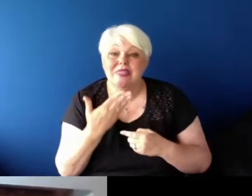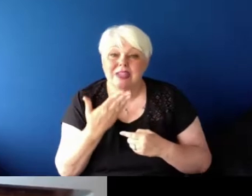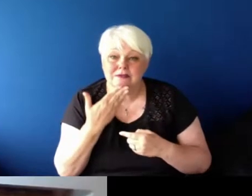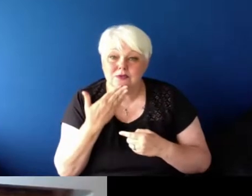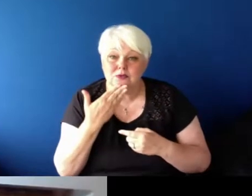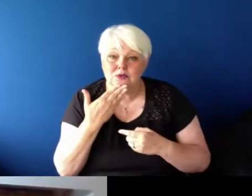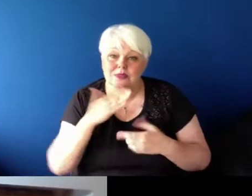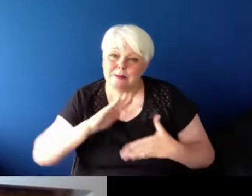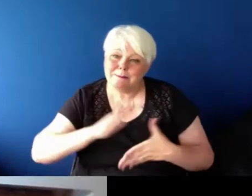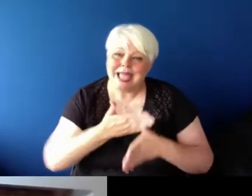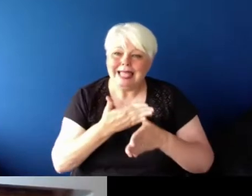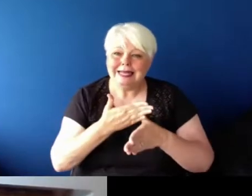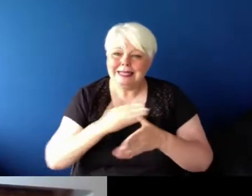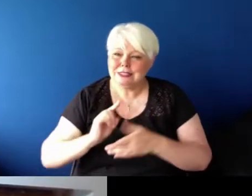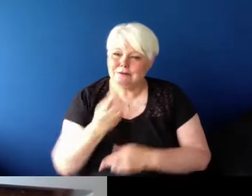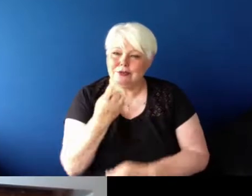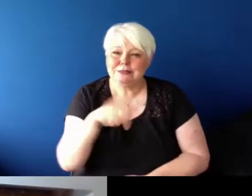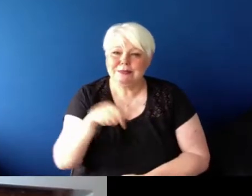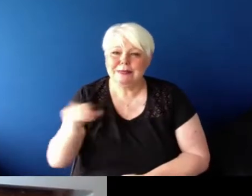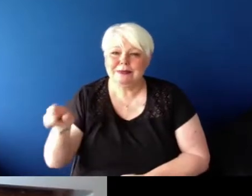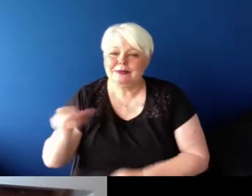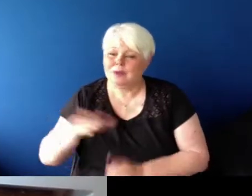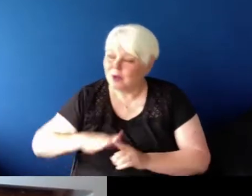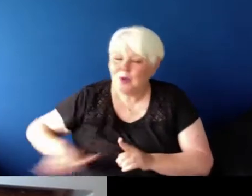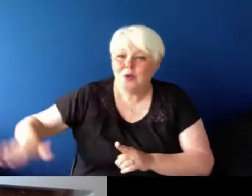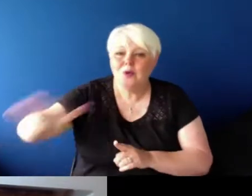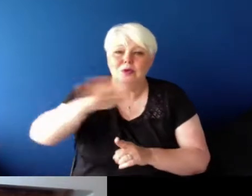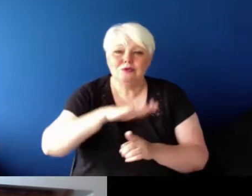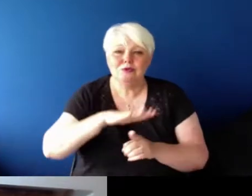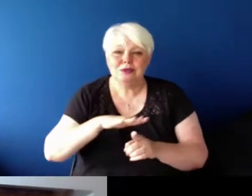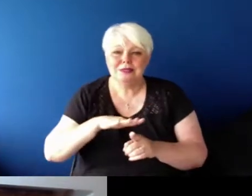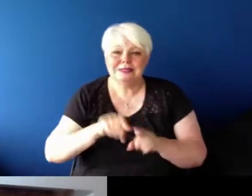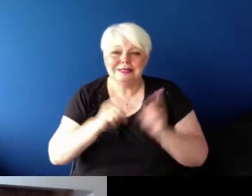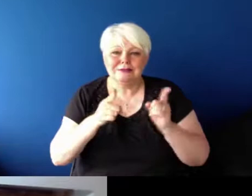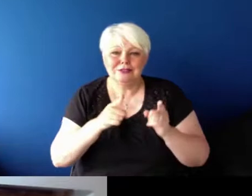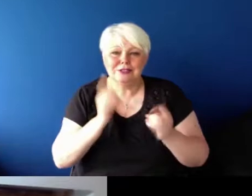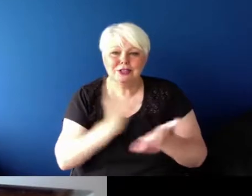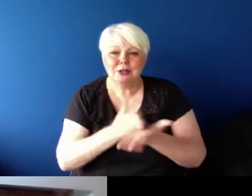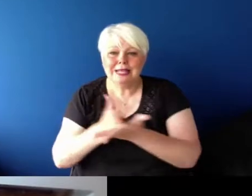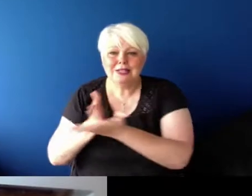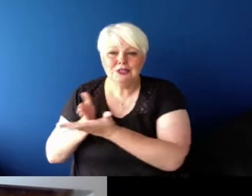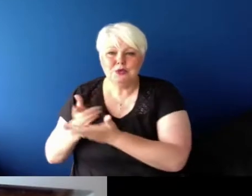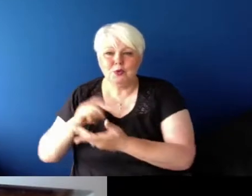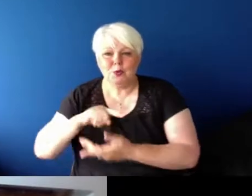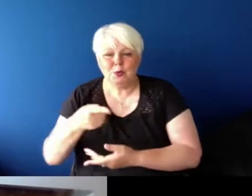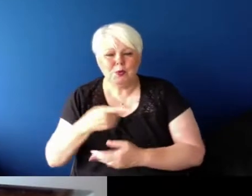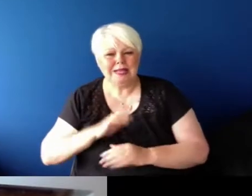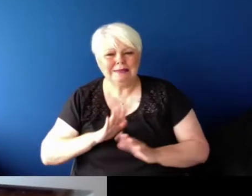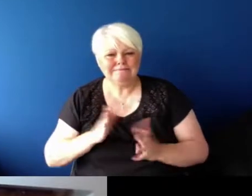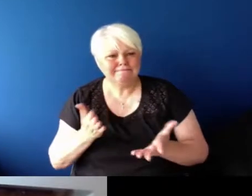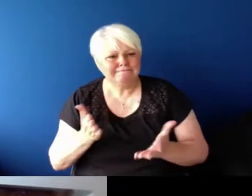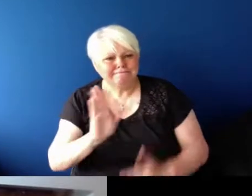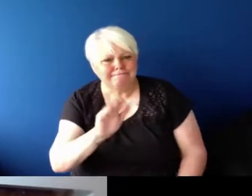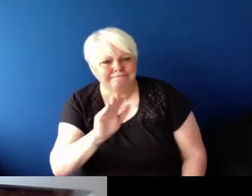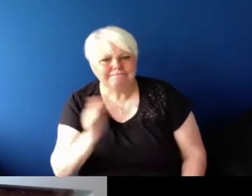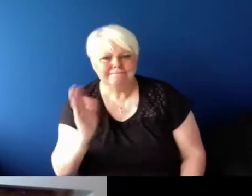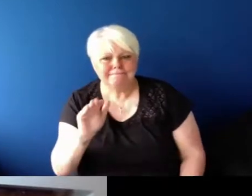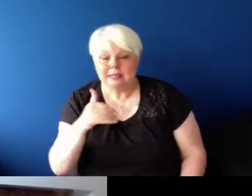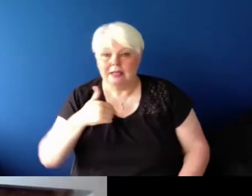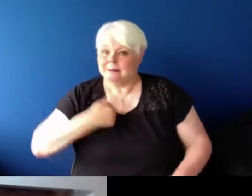pioneers, you know, across the denominations that actually pushed at that door. I wasn't a